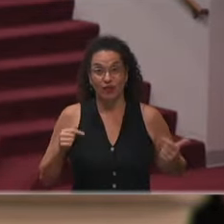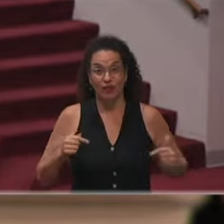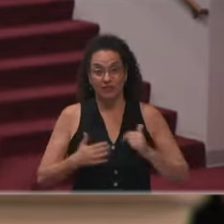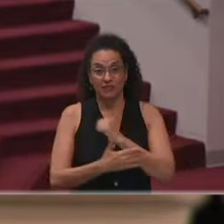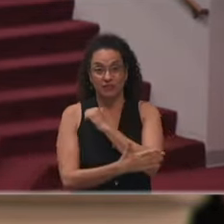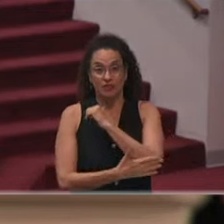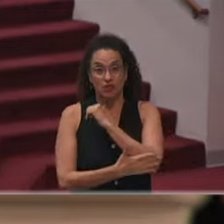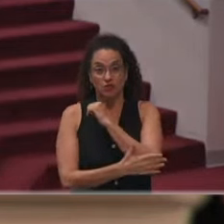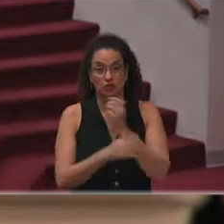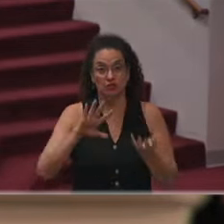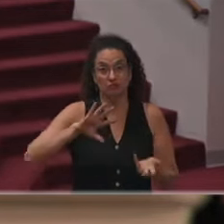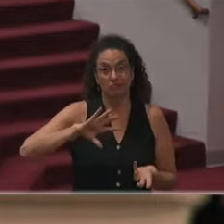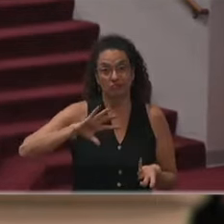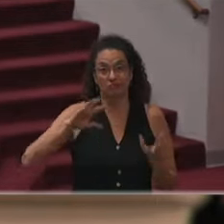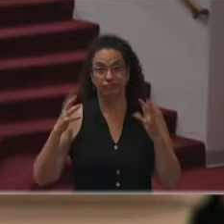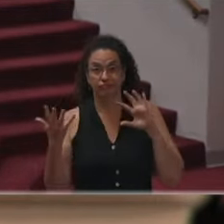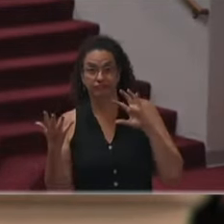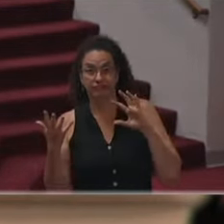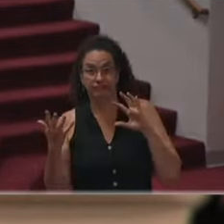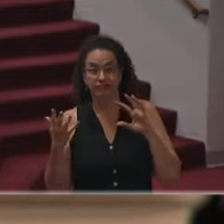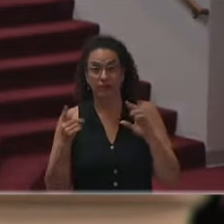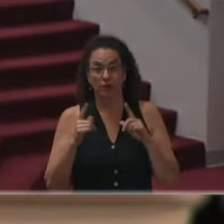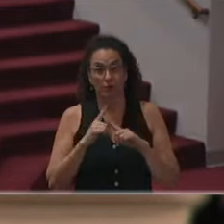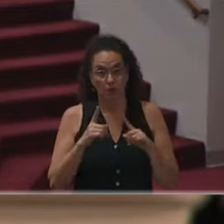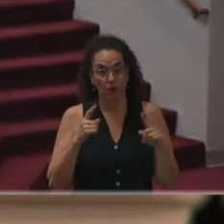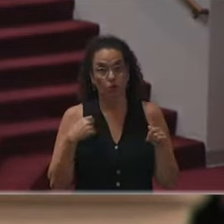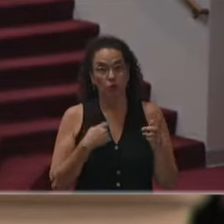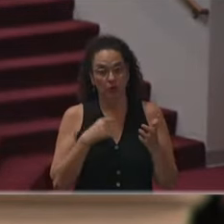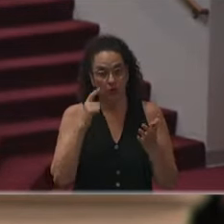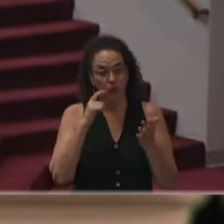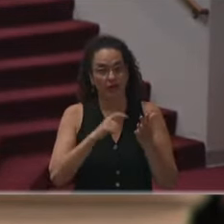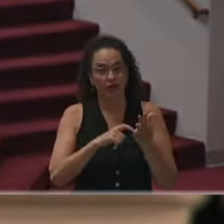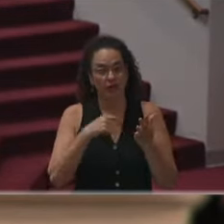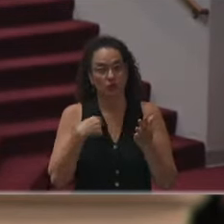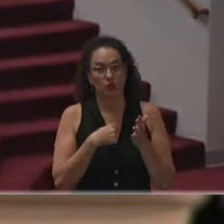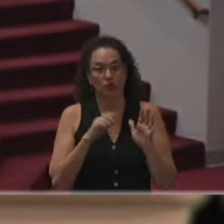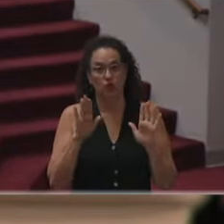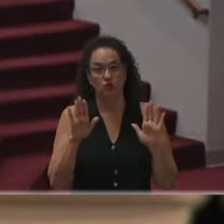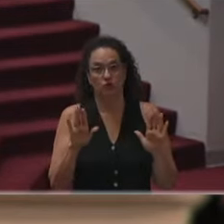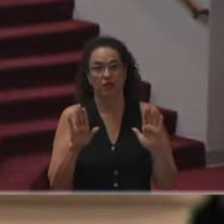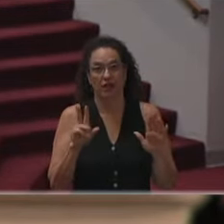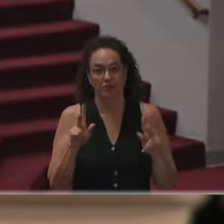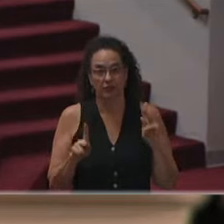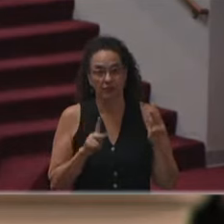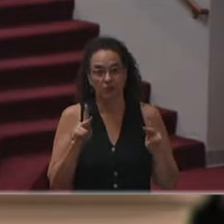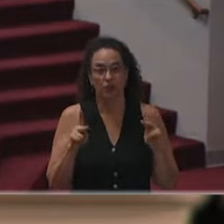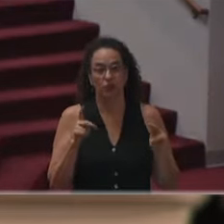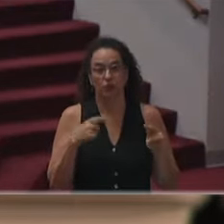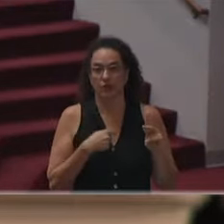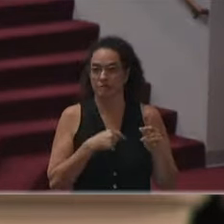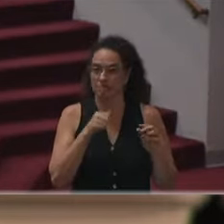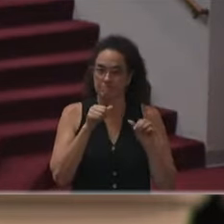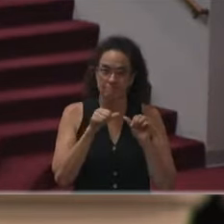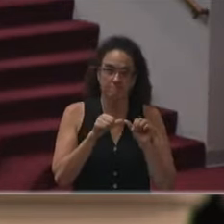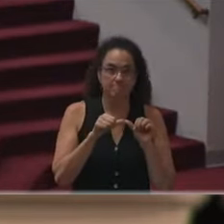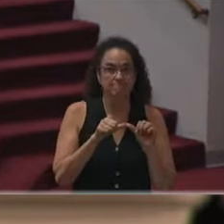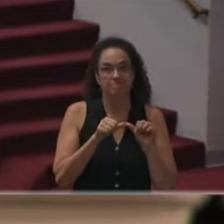disturbed. But we also recognize that we are a great people of great resolve. When